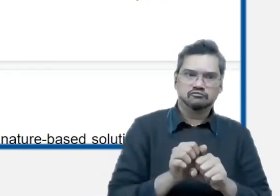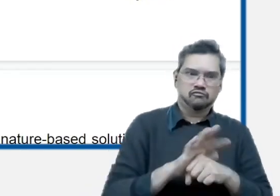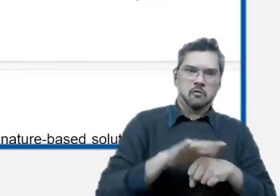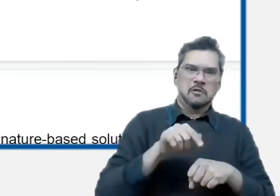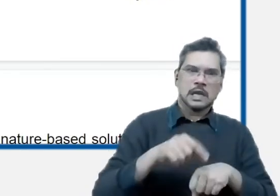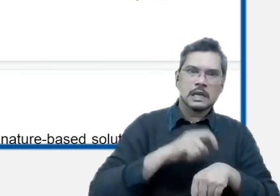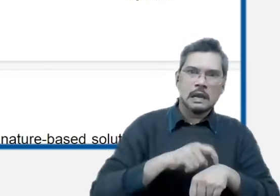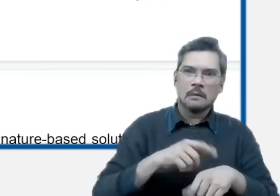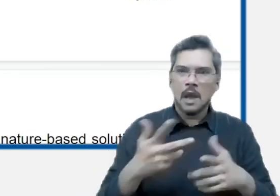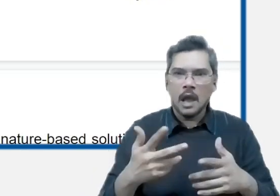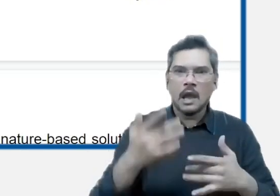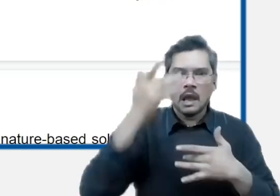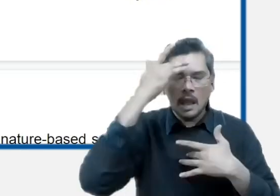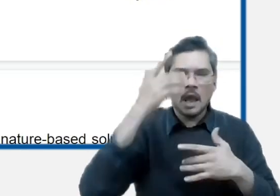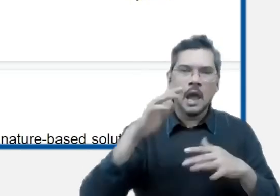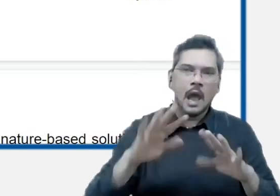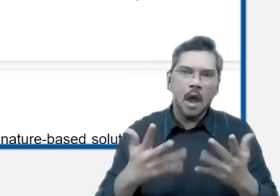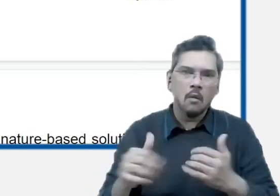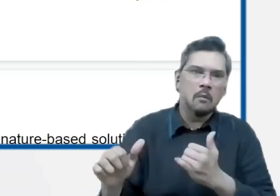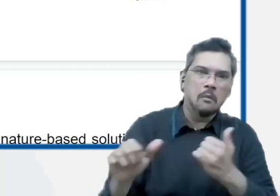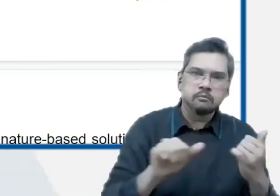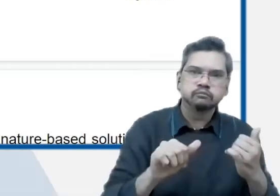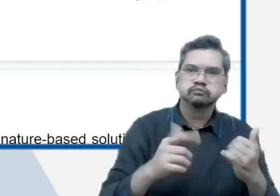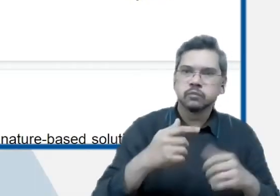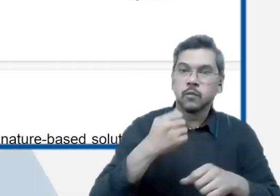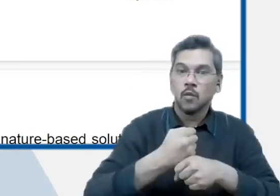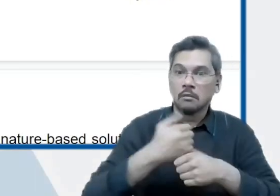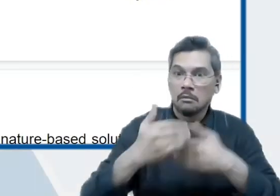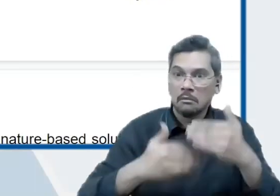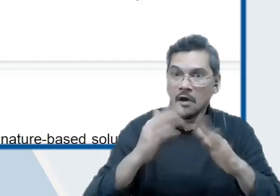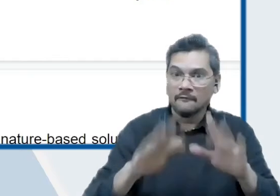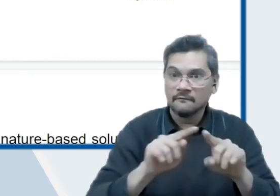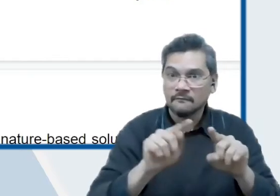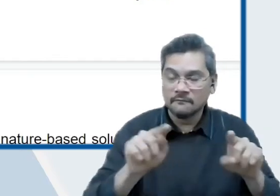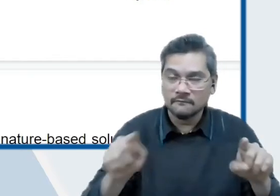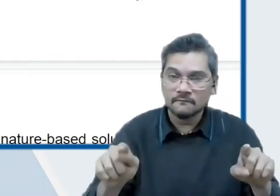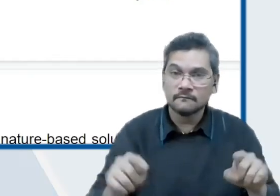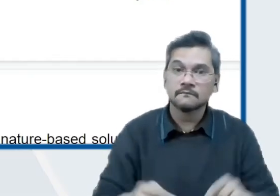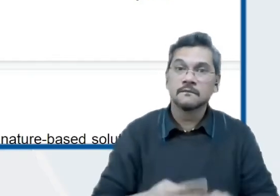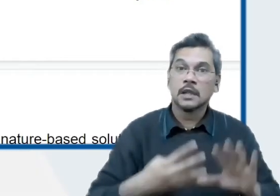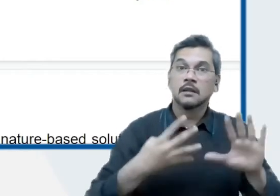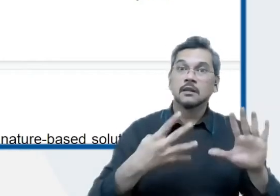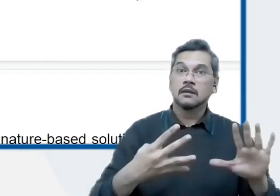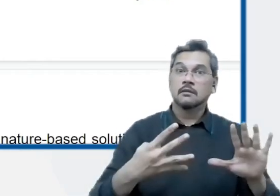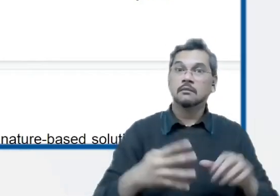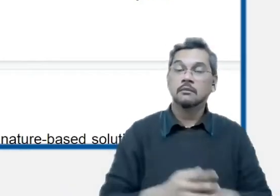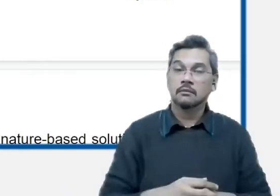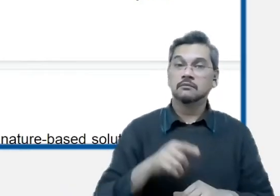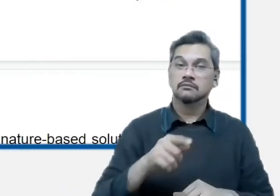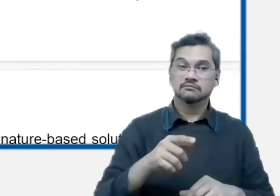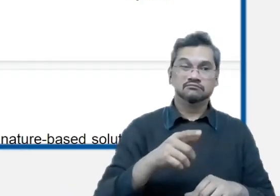upon regional economic communities, the African Union Commission, parliamentarians, the private sector,